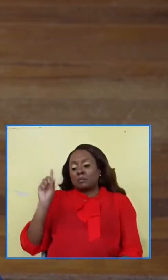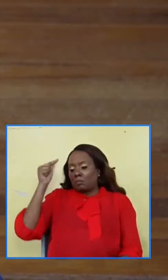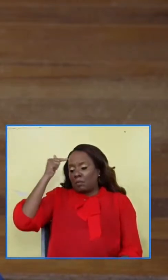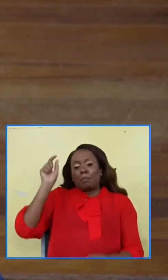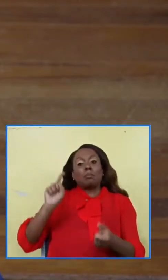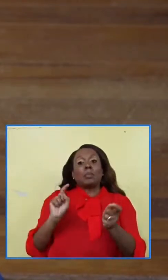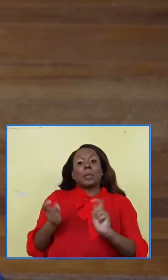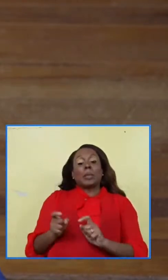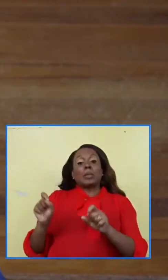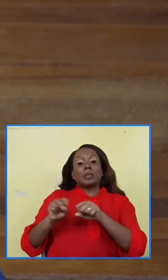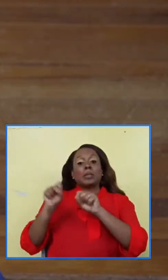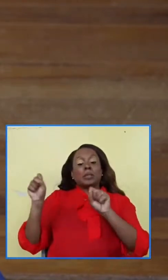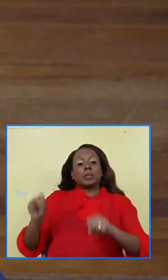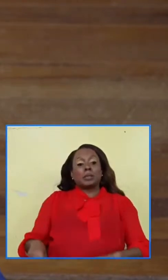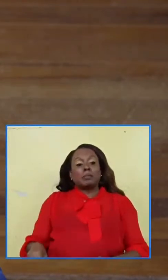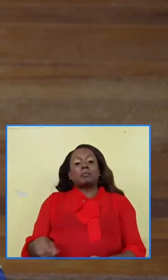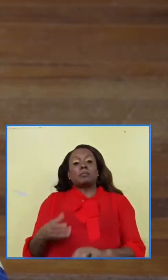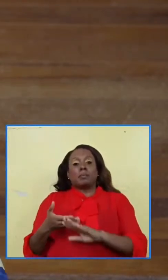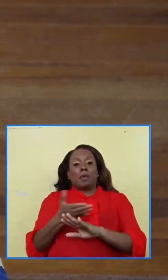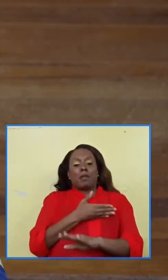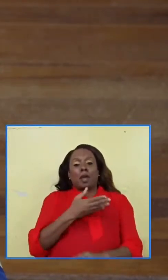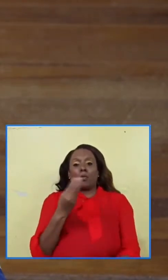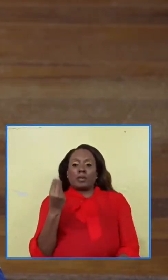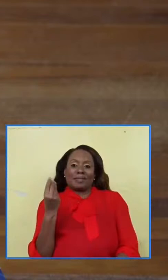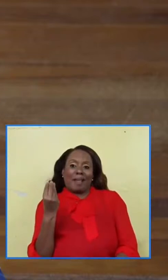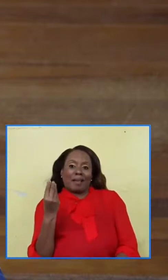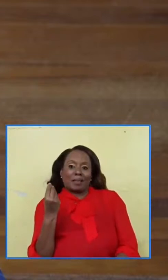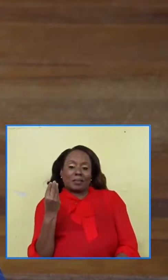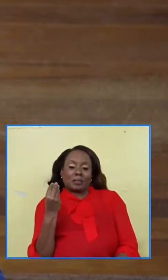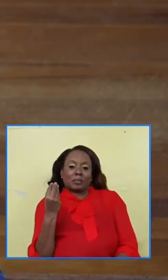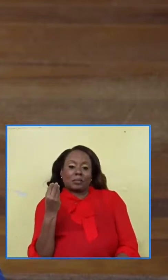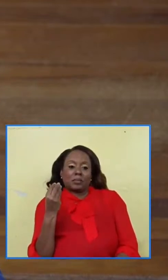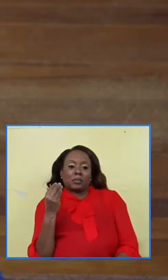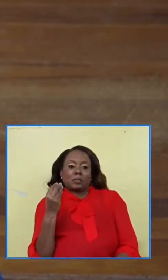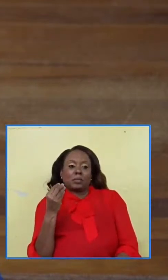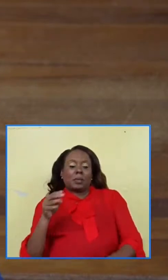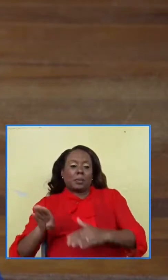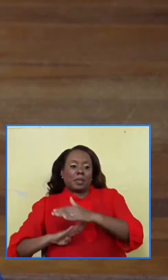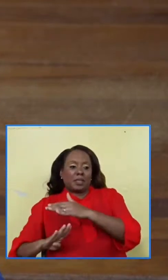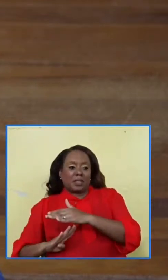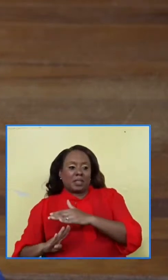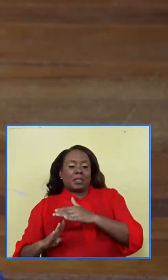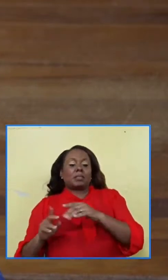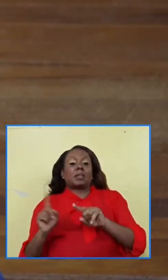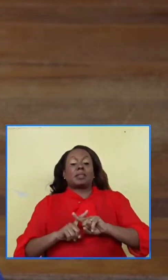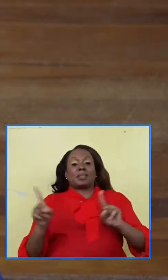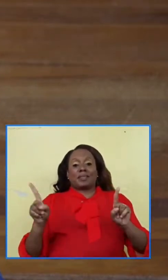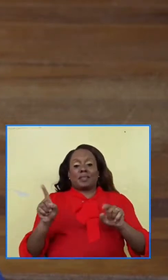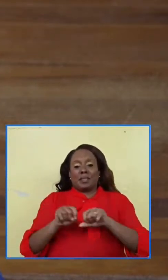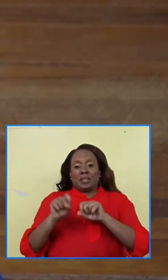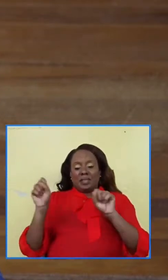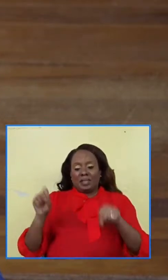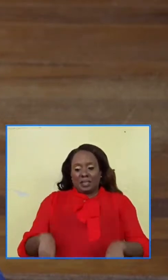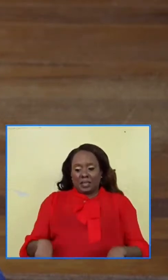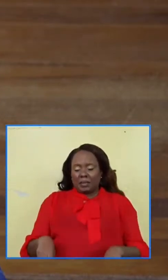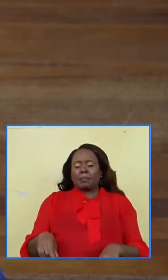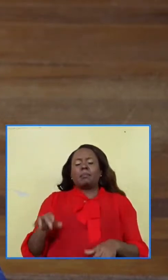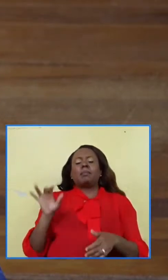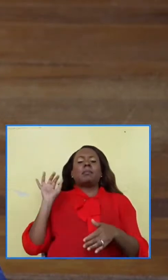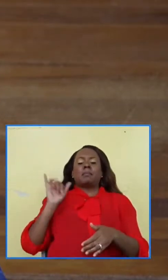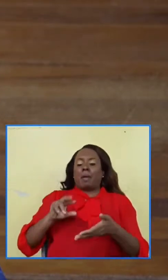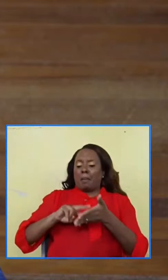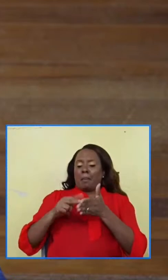system from the cash basis to the accrual basis. And this provided some